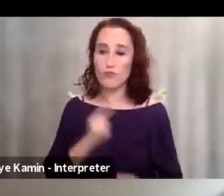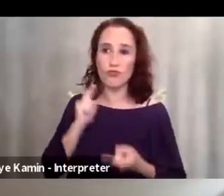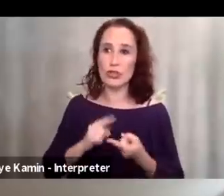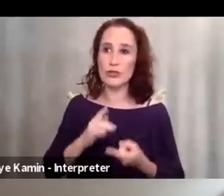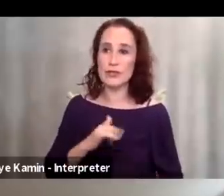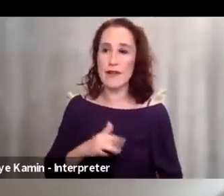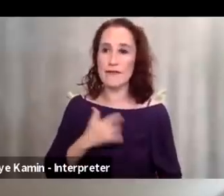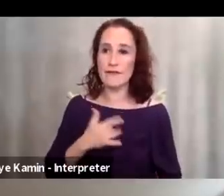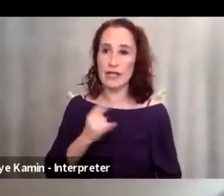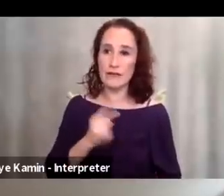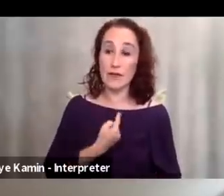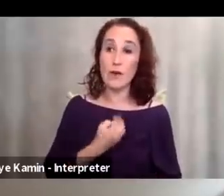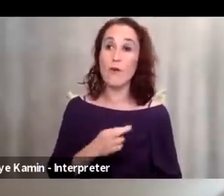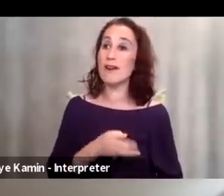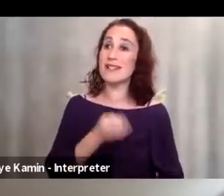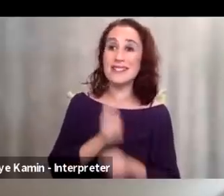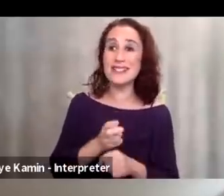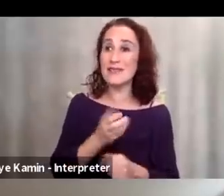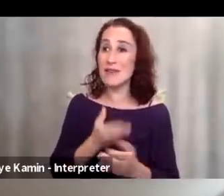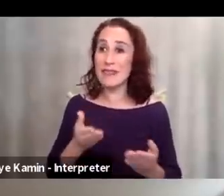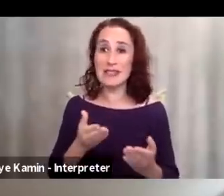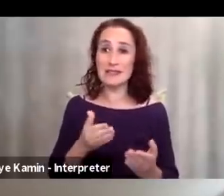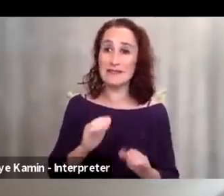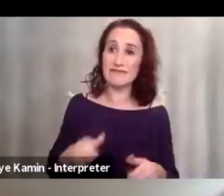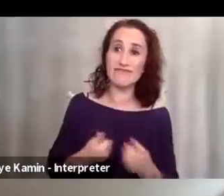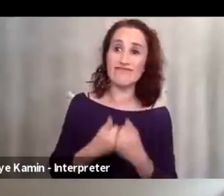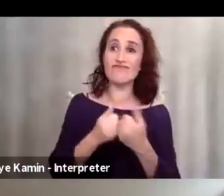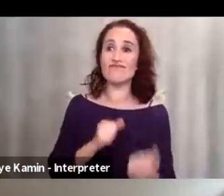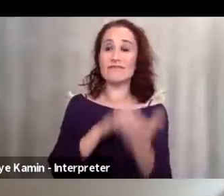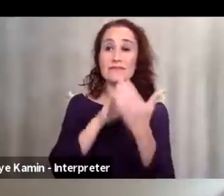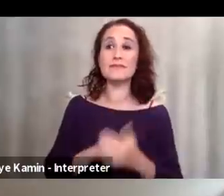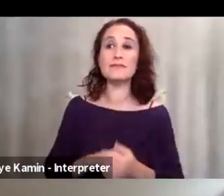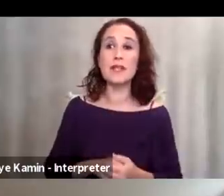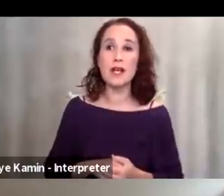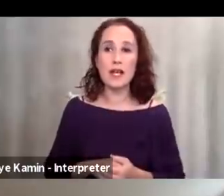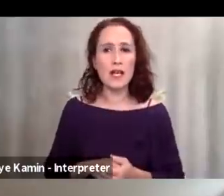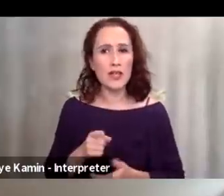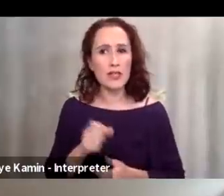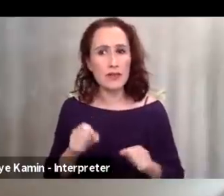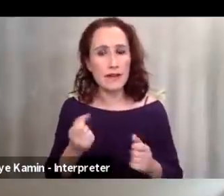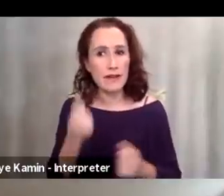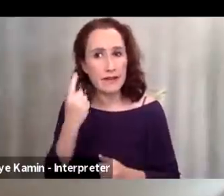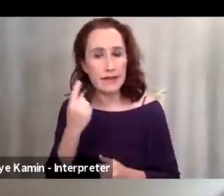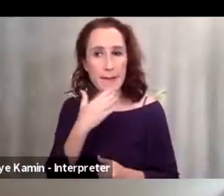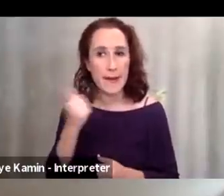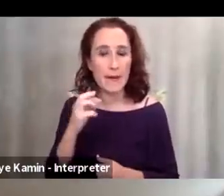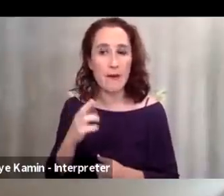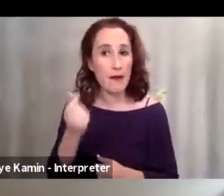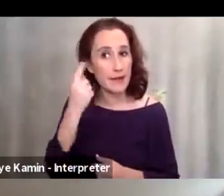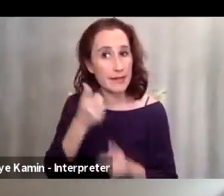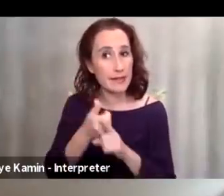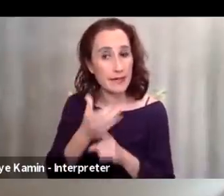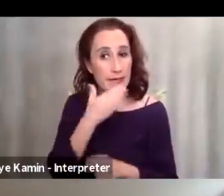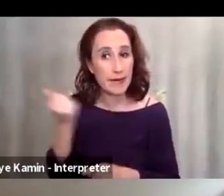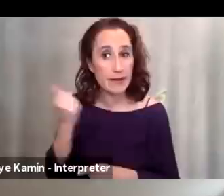really difficult be tackled in a way that lets you understand it better, understand yourself better, but it